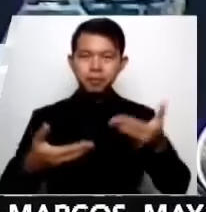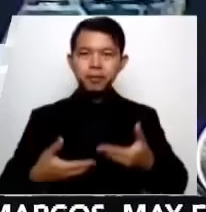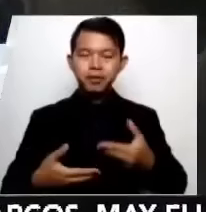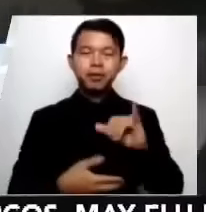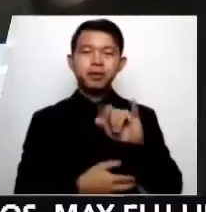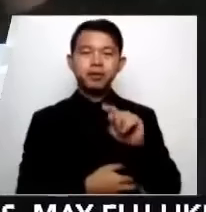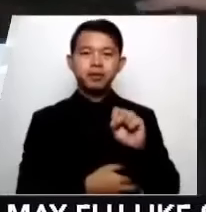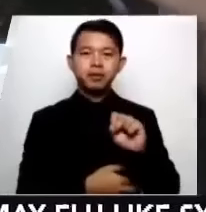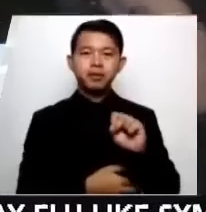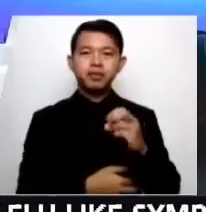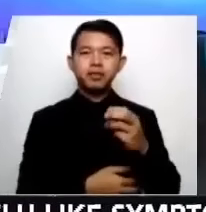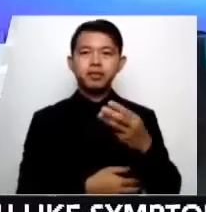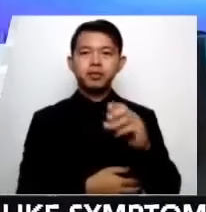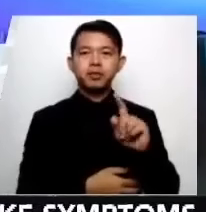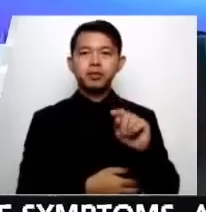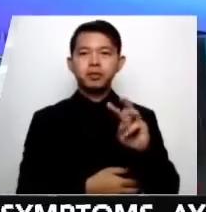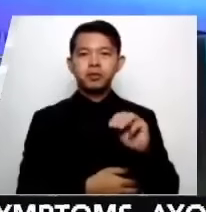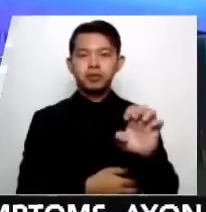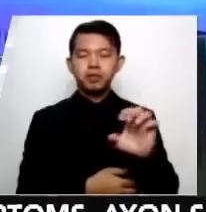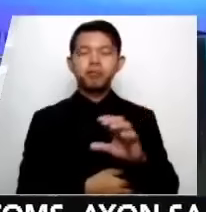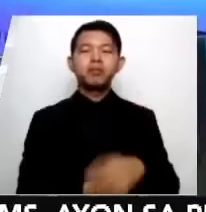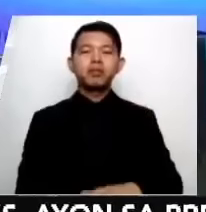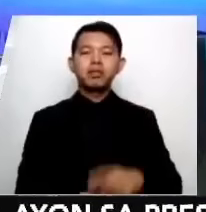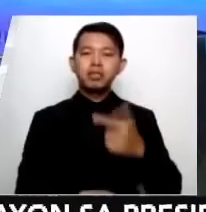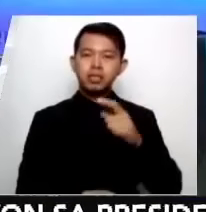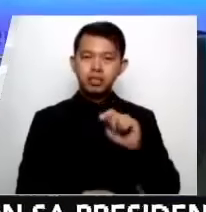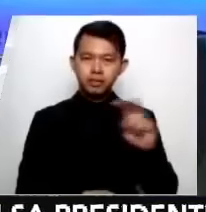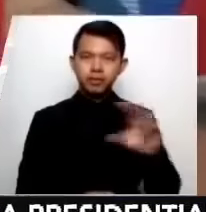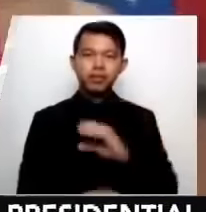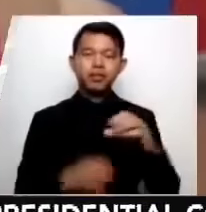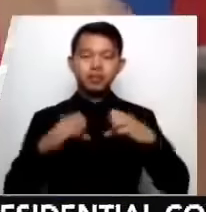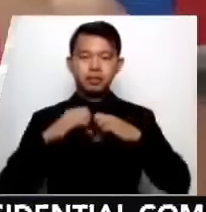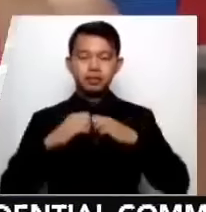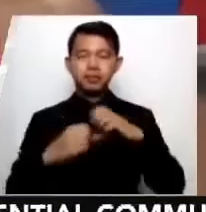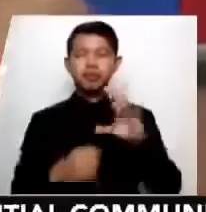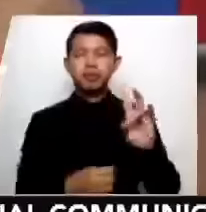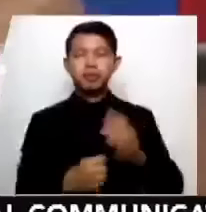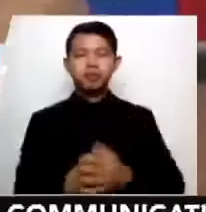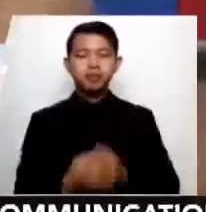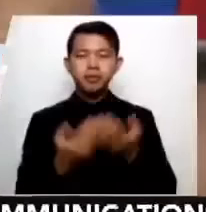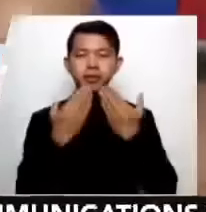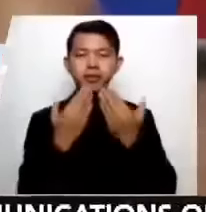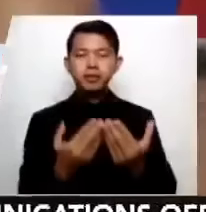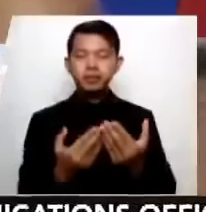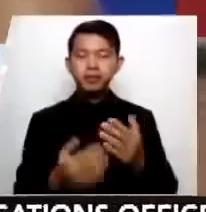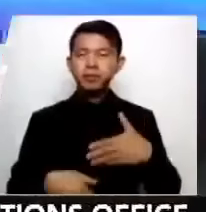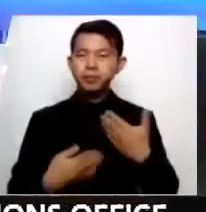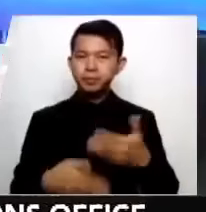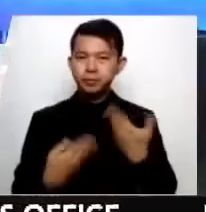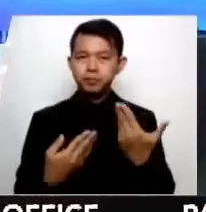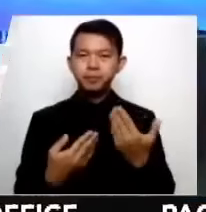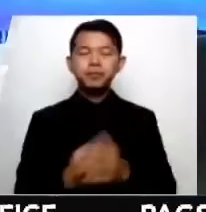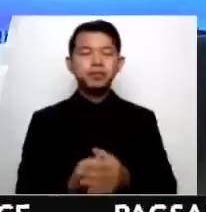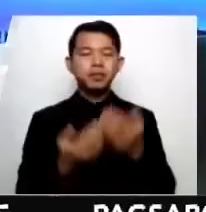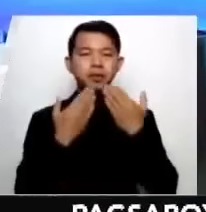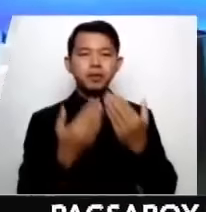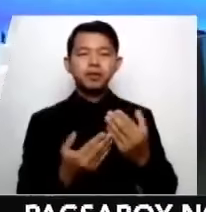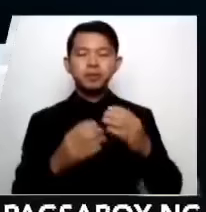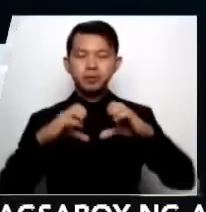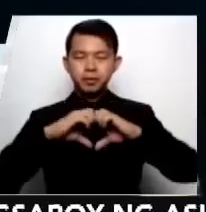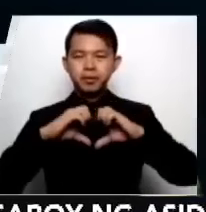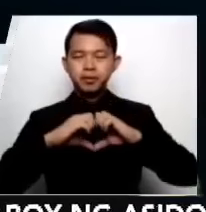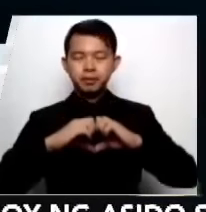GTV. My heart is full of joy and gratitude. Maraming salamat sa GMA. Grabe yung GMA.